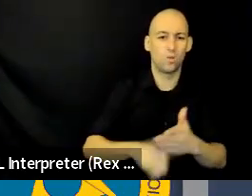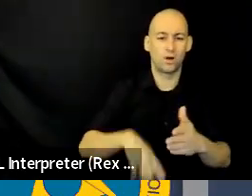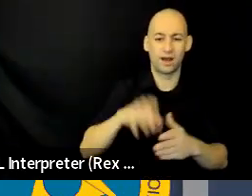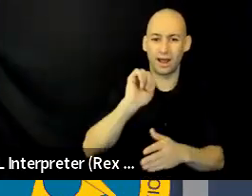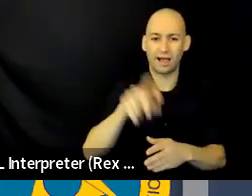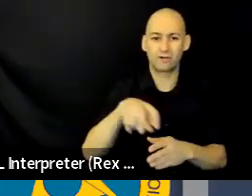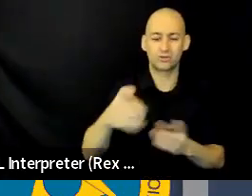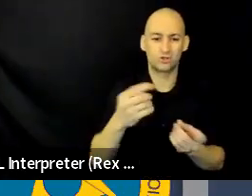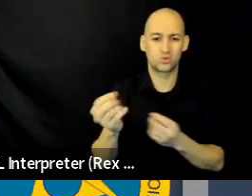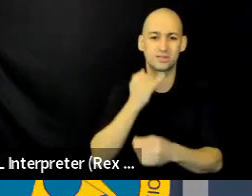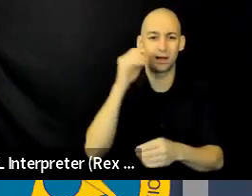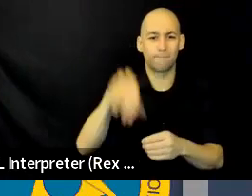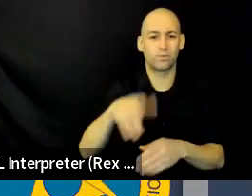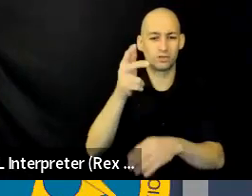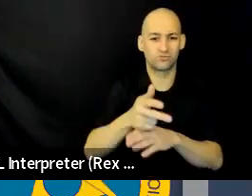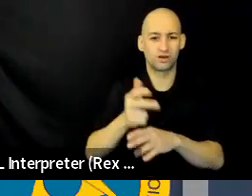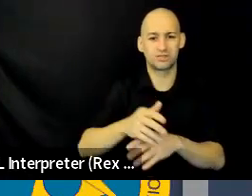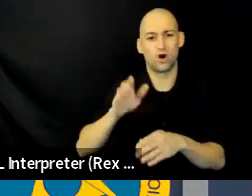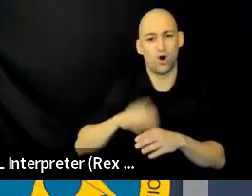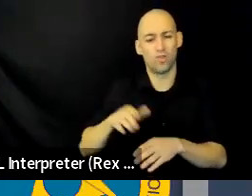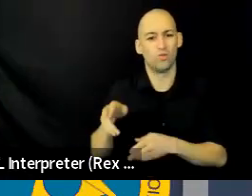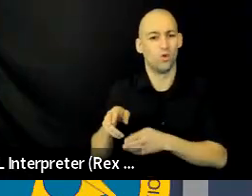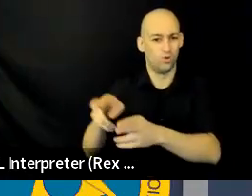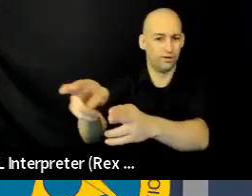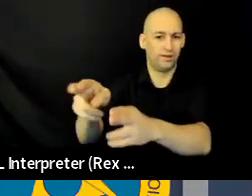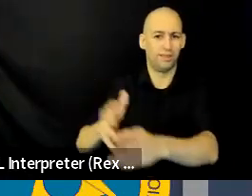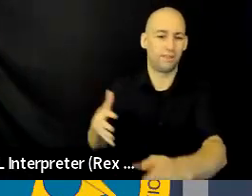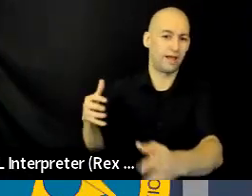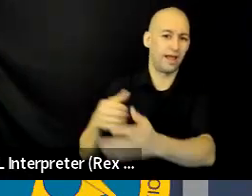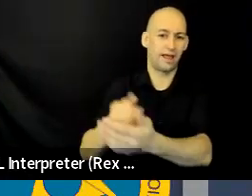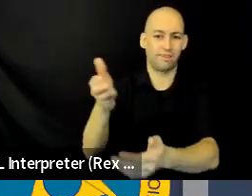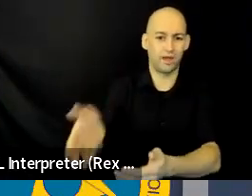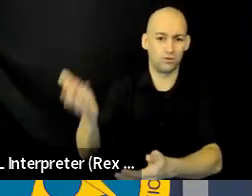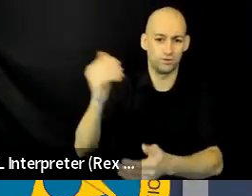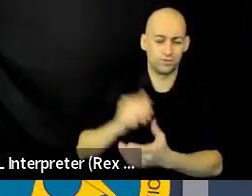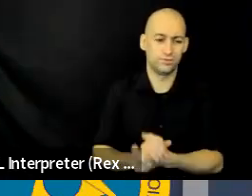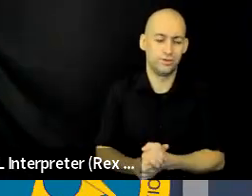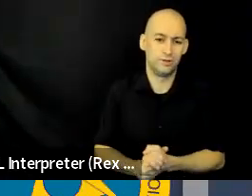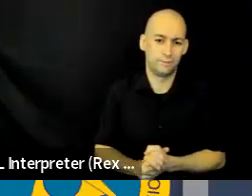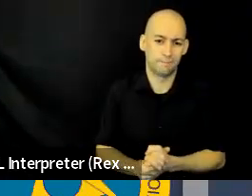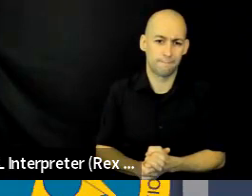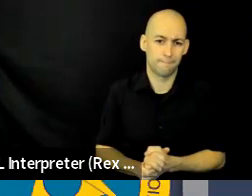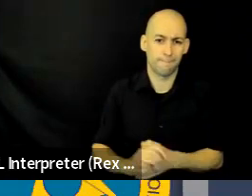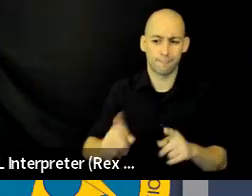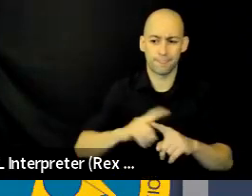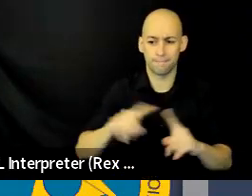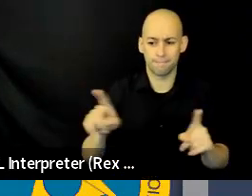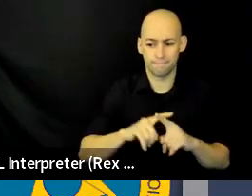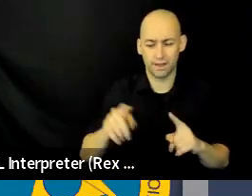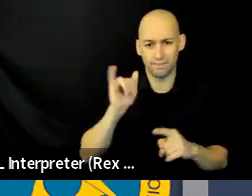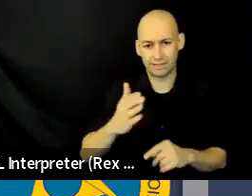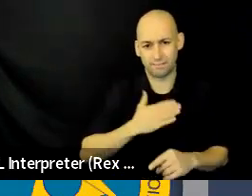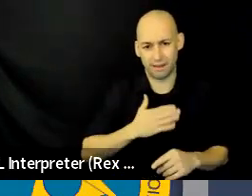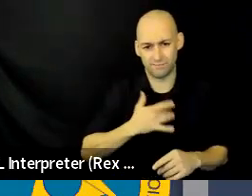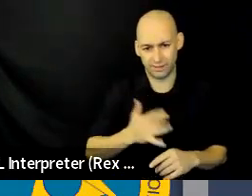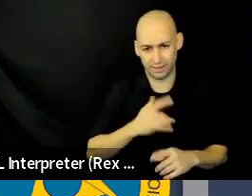going to do is put these trucks sitting alongside the road, and then they'll get hit there. But that's my feeling about